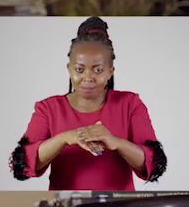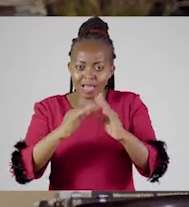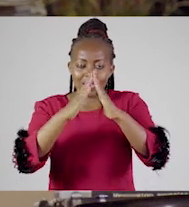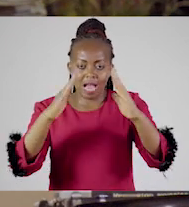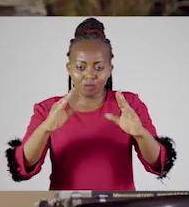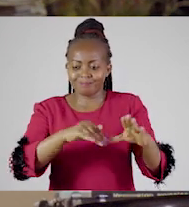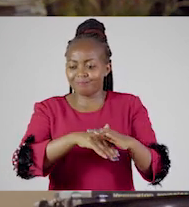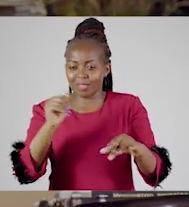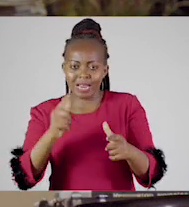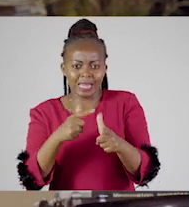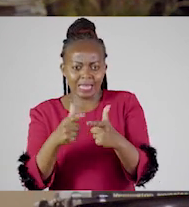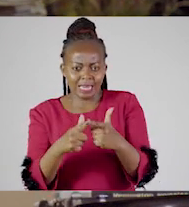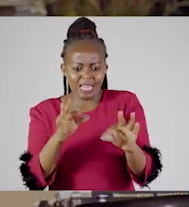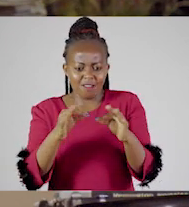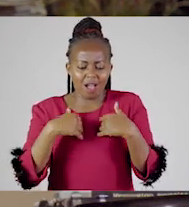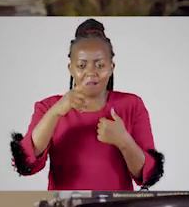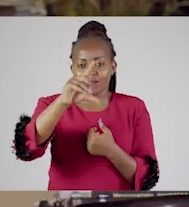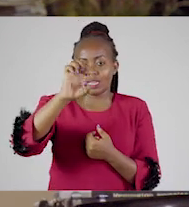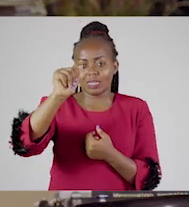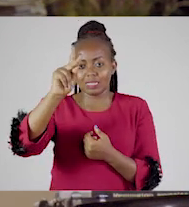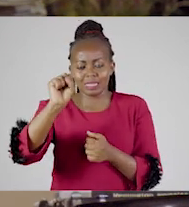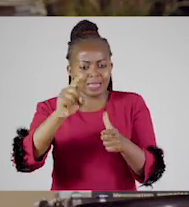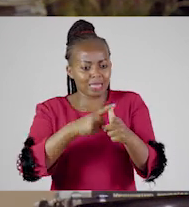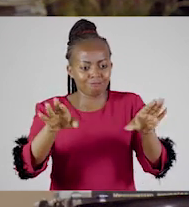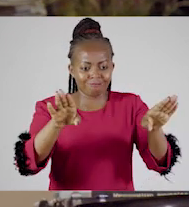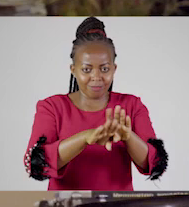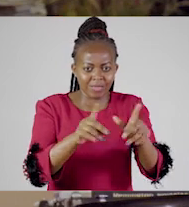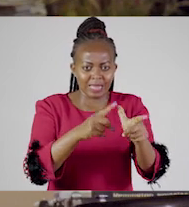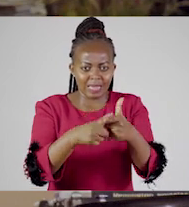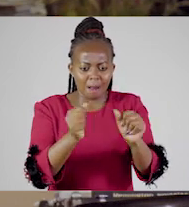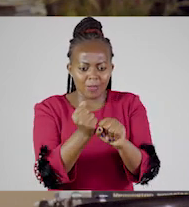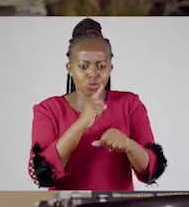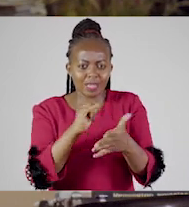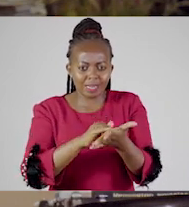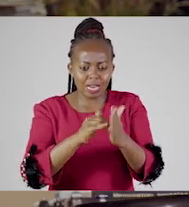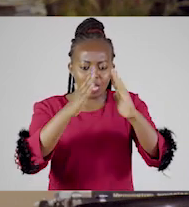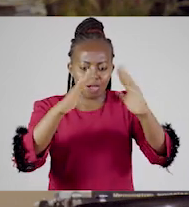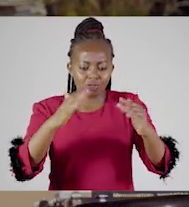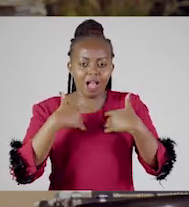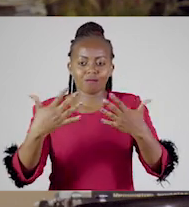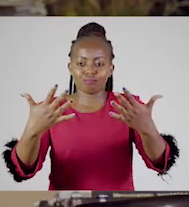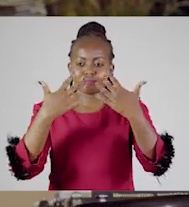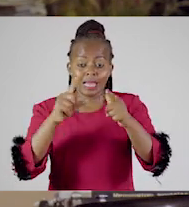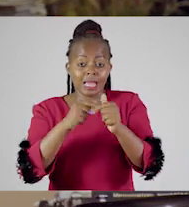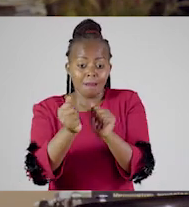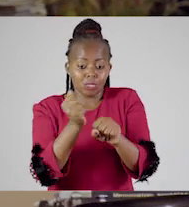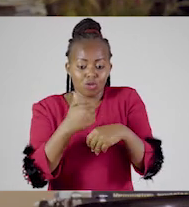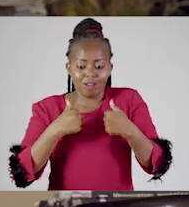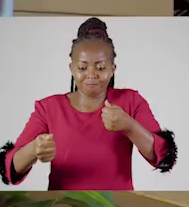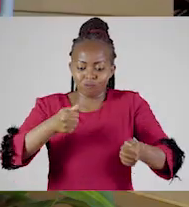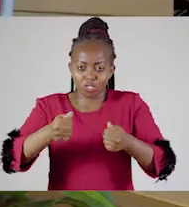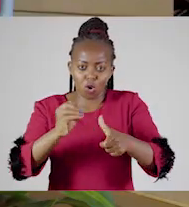any, fix any leaks, properly ventilate the indoors, and use baking soda or charcoal in a